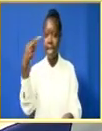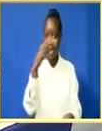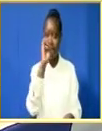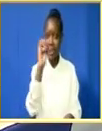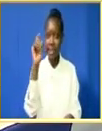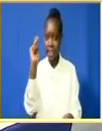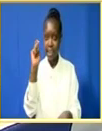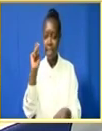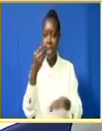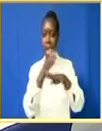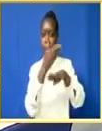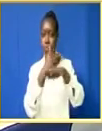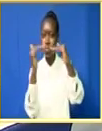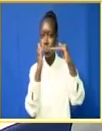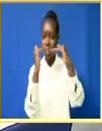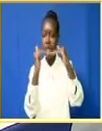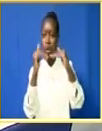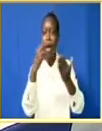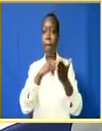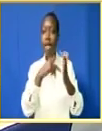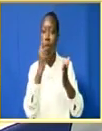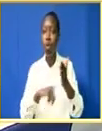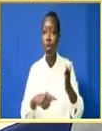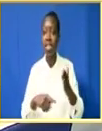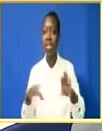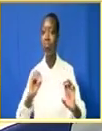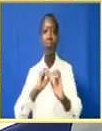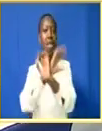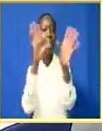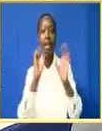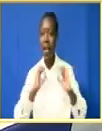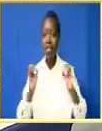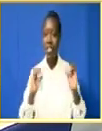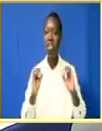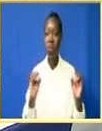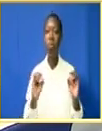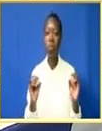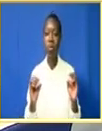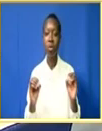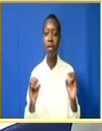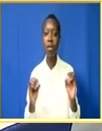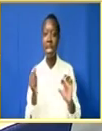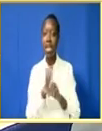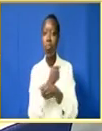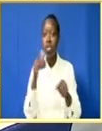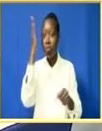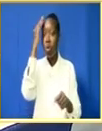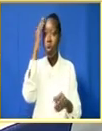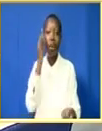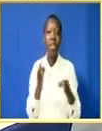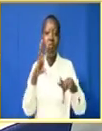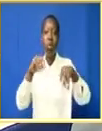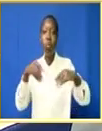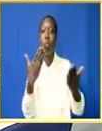this erosion is not visible. Mm. You usually even don't note that there is any erosion that has occurred.